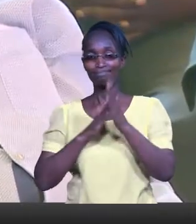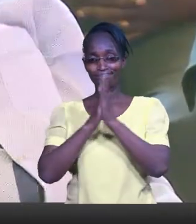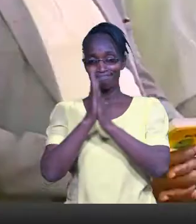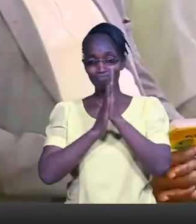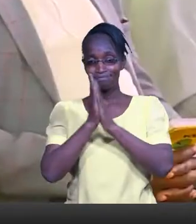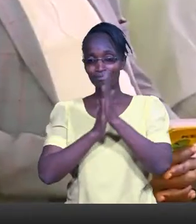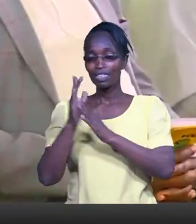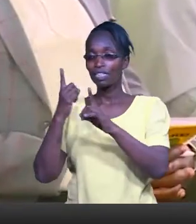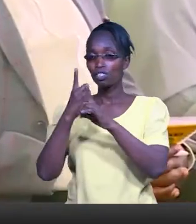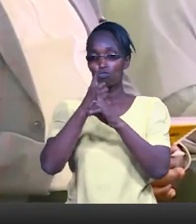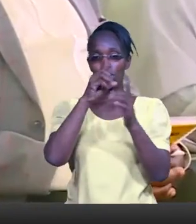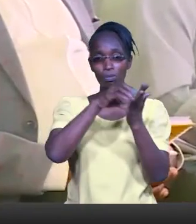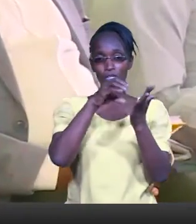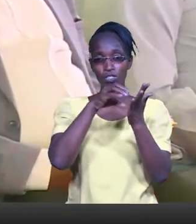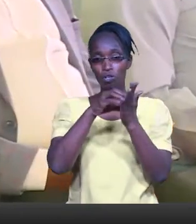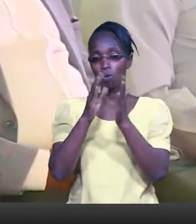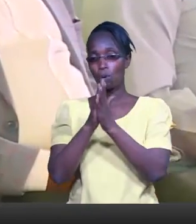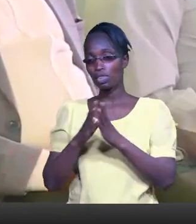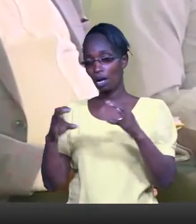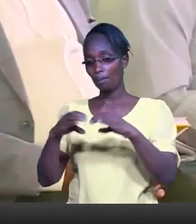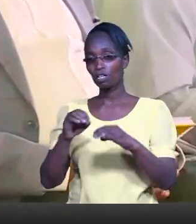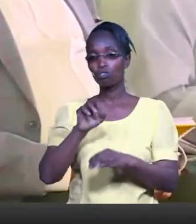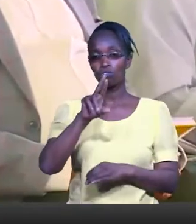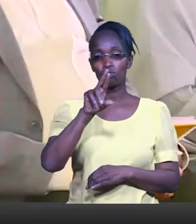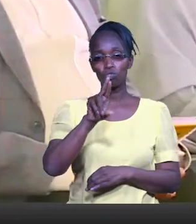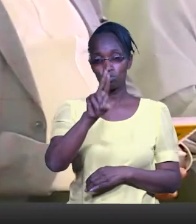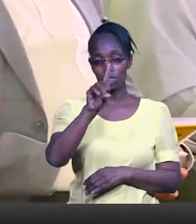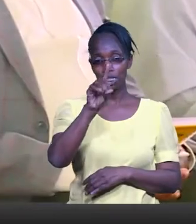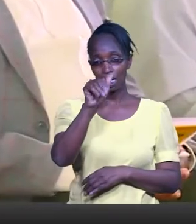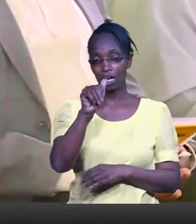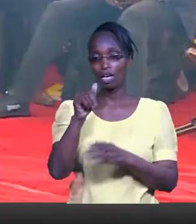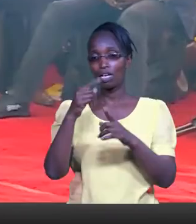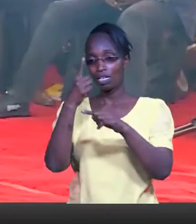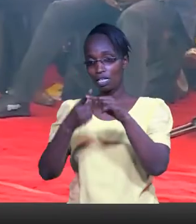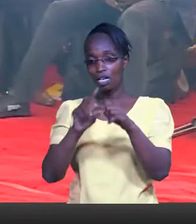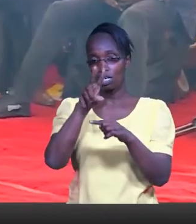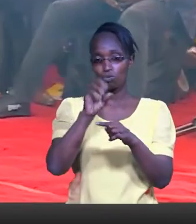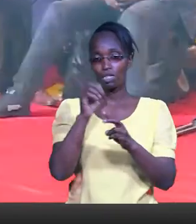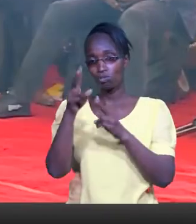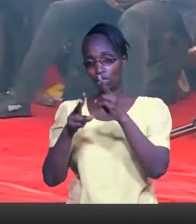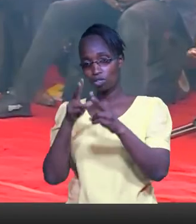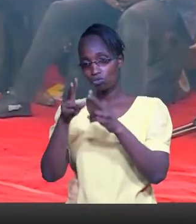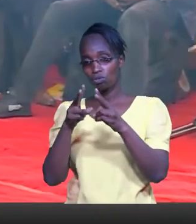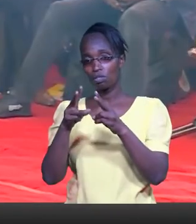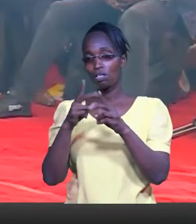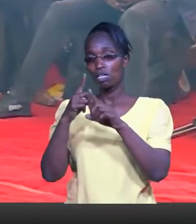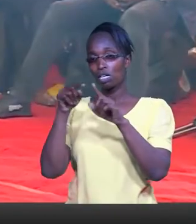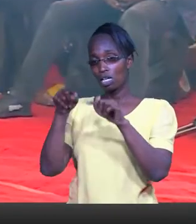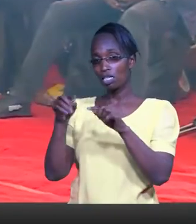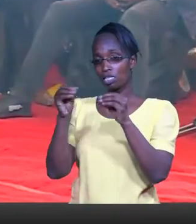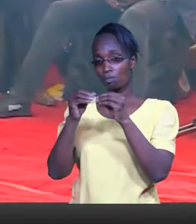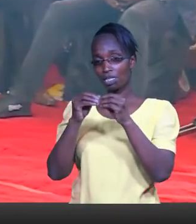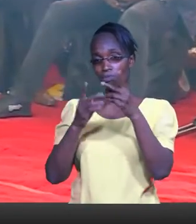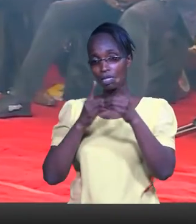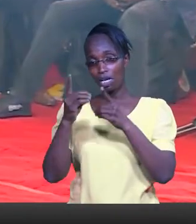mbalimbali kupitia chama chake cha UDA ifikapo mwaka 2022. Feedback we will carry from this